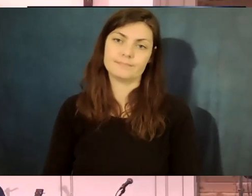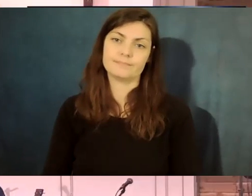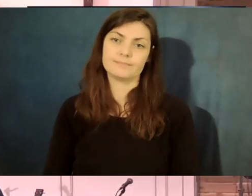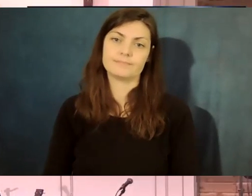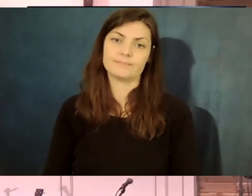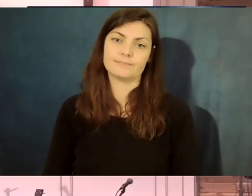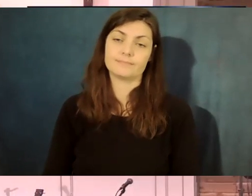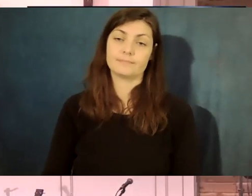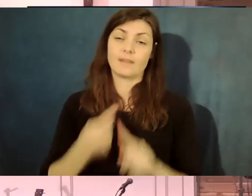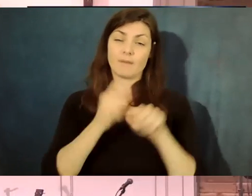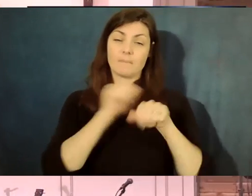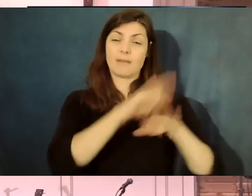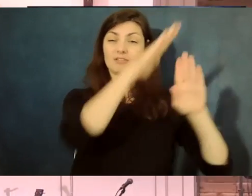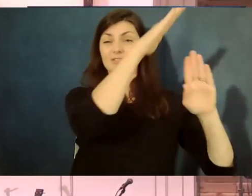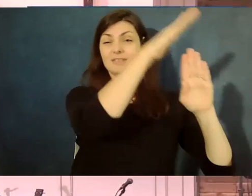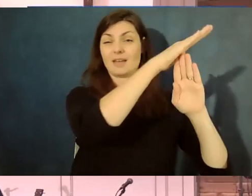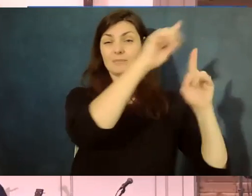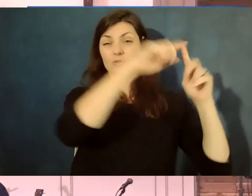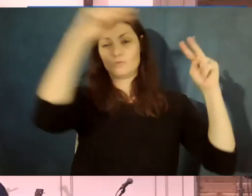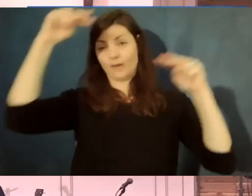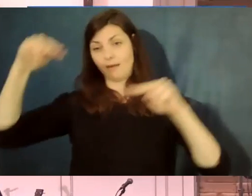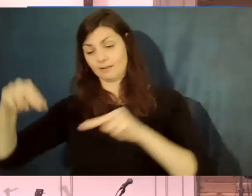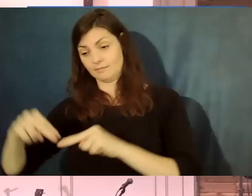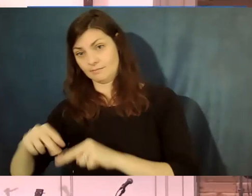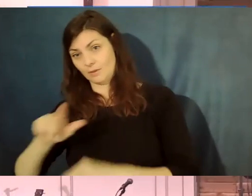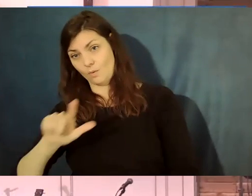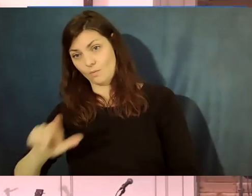From mountaintop to valley low,